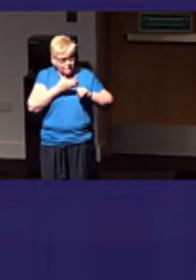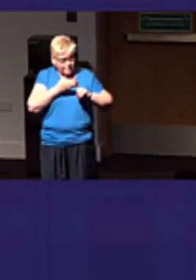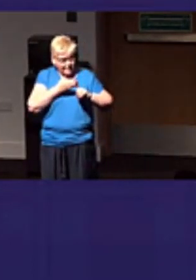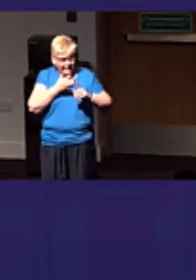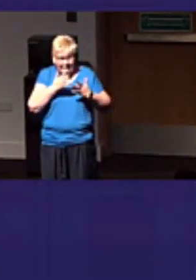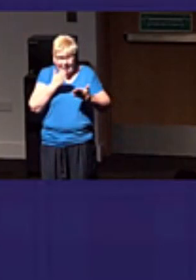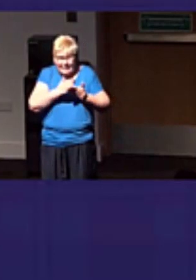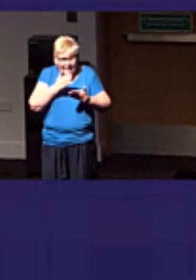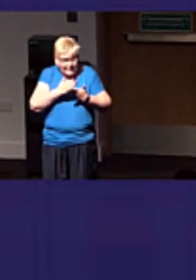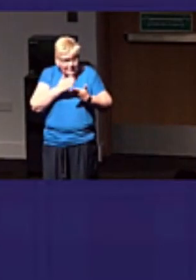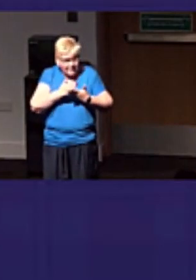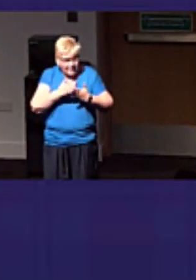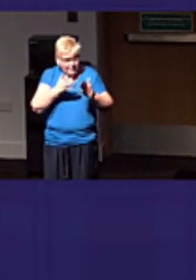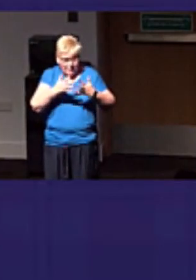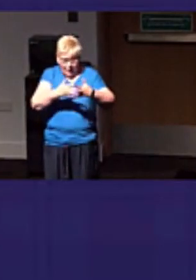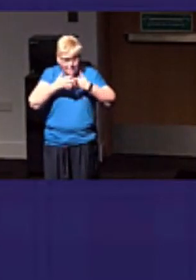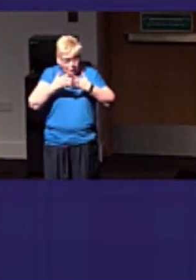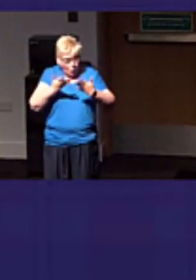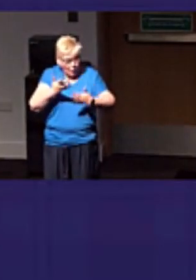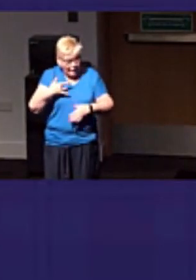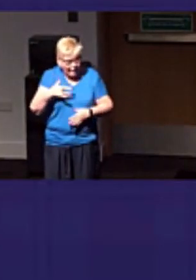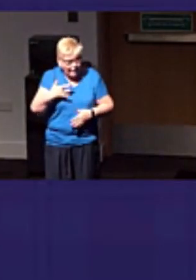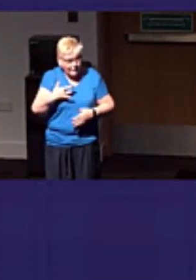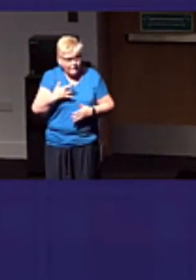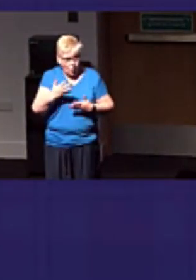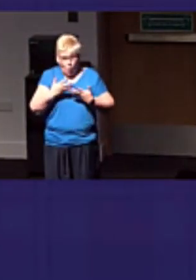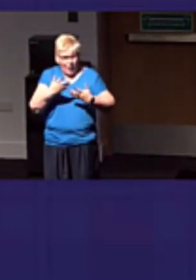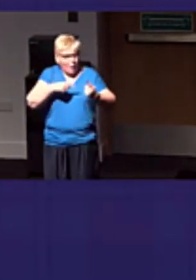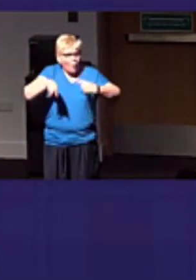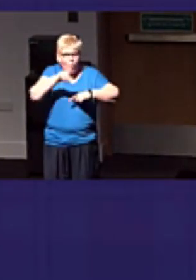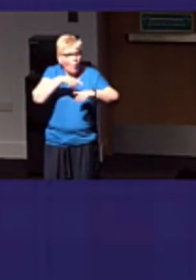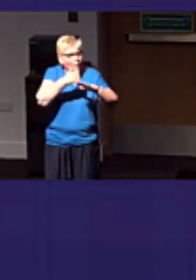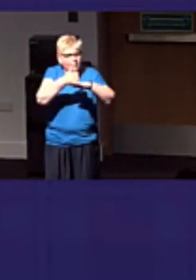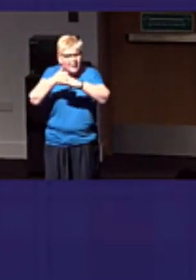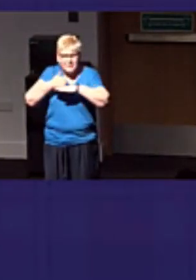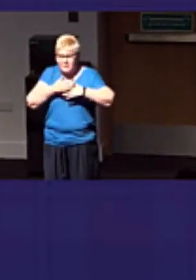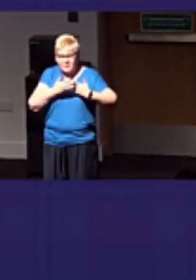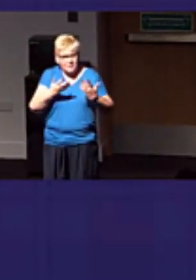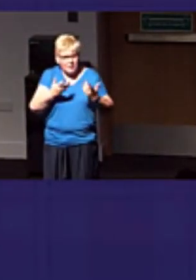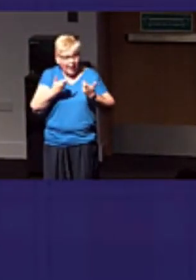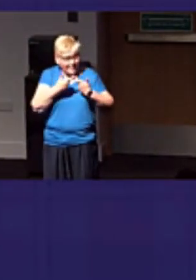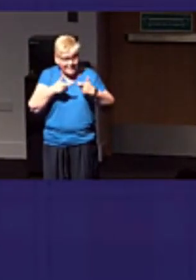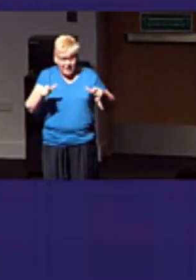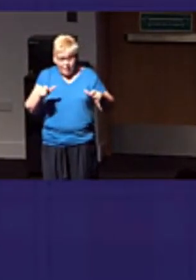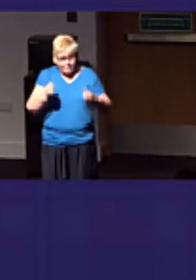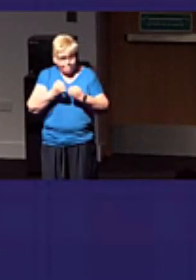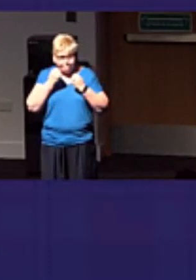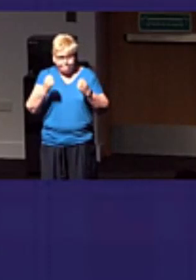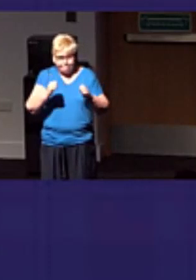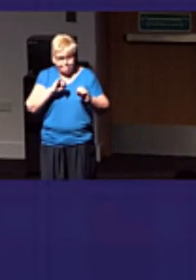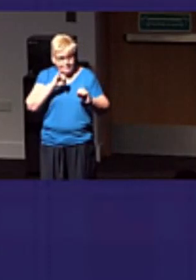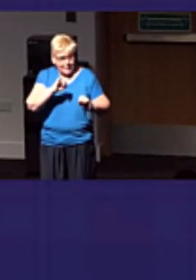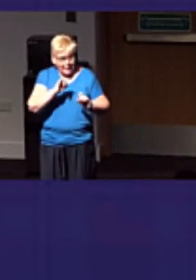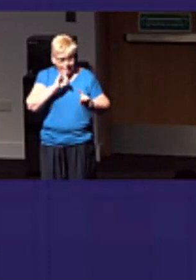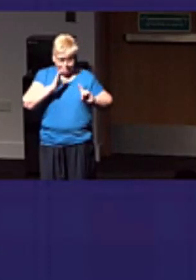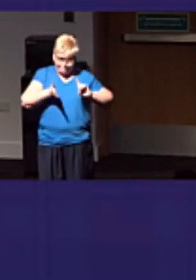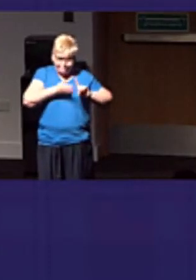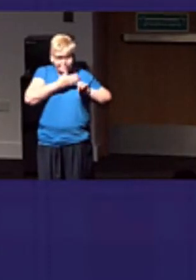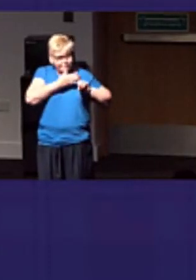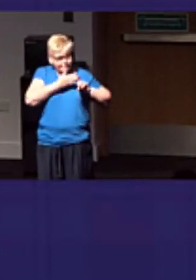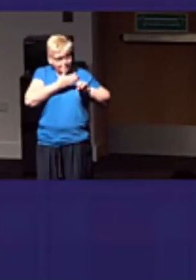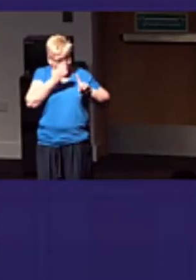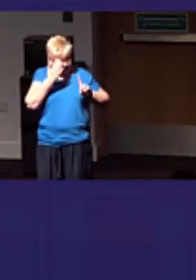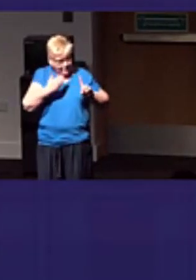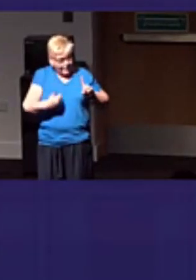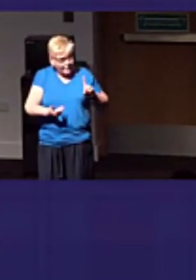of countries, even in the US where I live, in the UK where we all are, there's still such a strong stigma around this concept. And